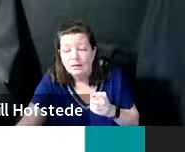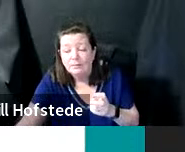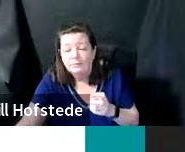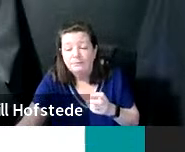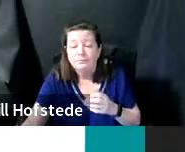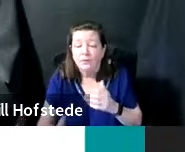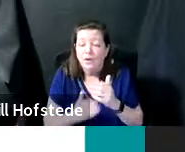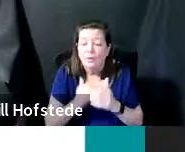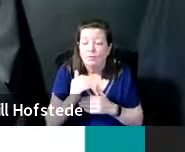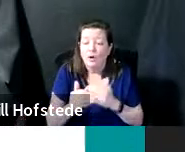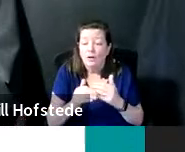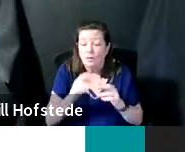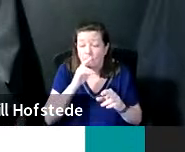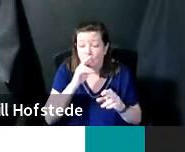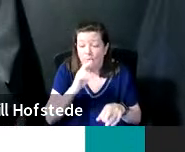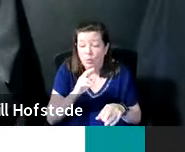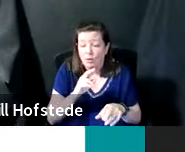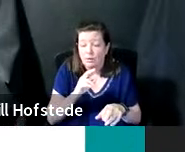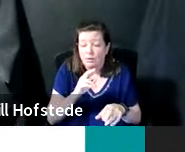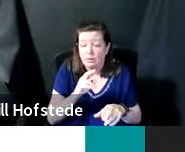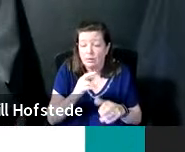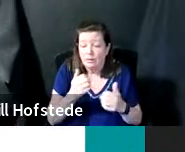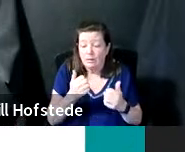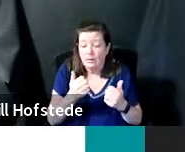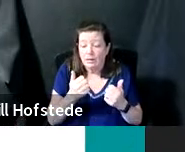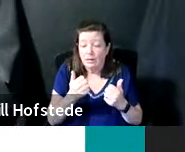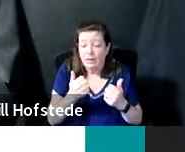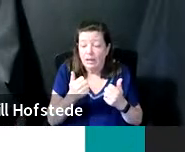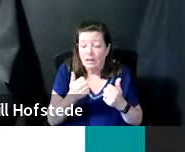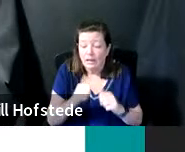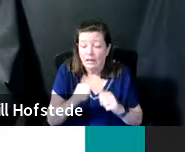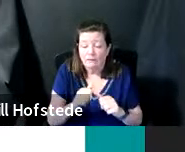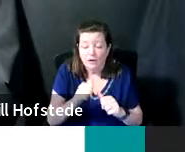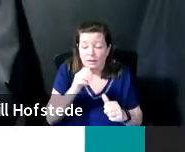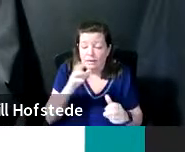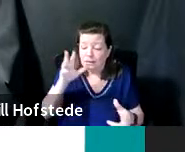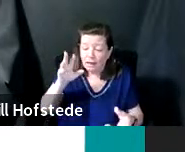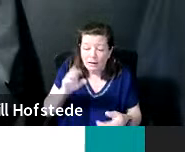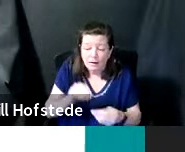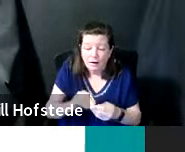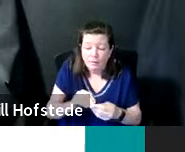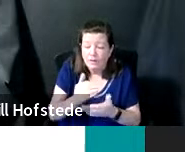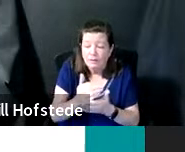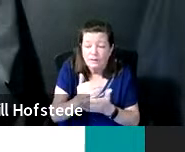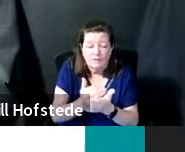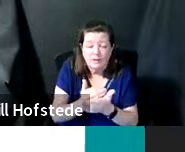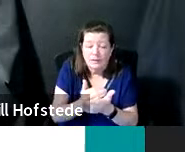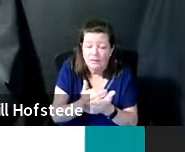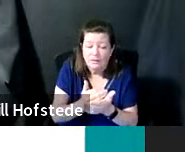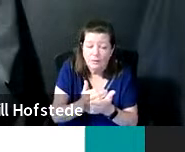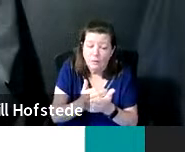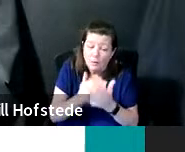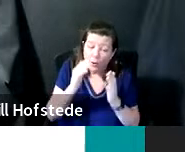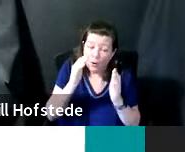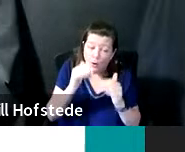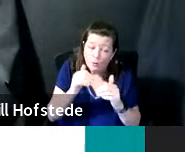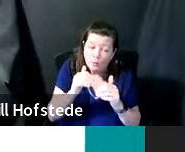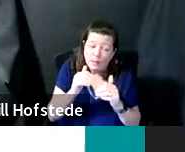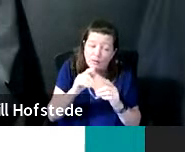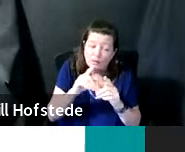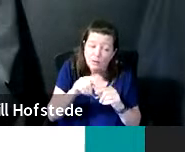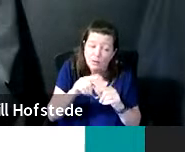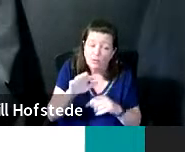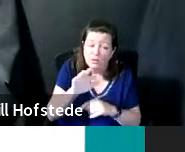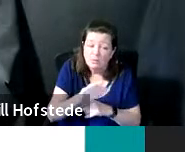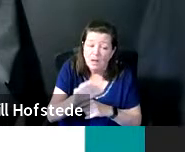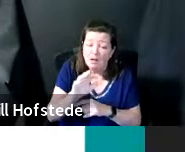ongoing effort. And so this isn't yet a comprehensive list. We're hoping to be at approximately 10 events